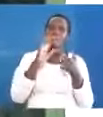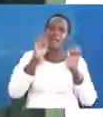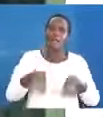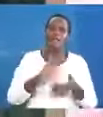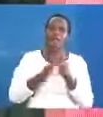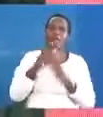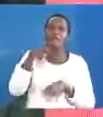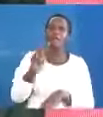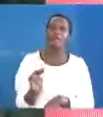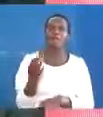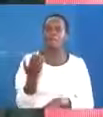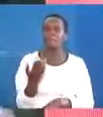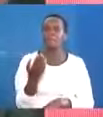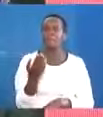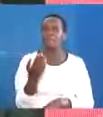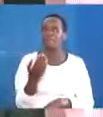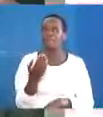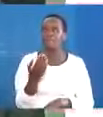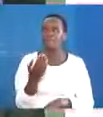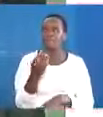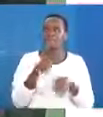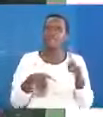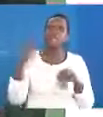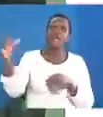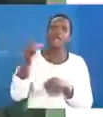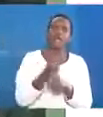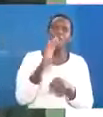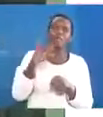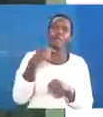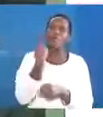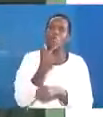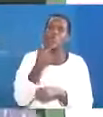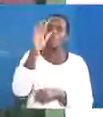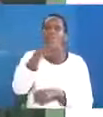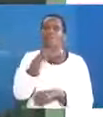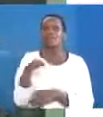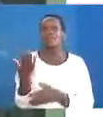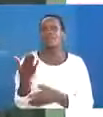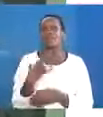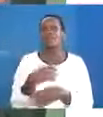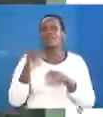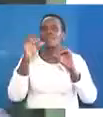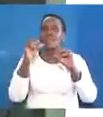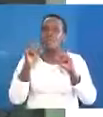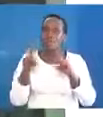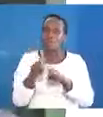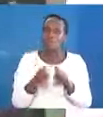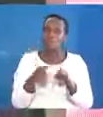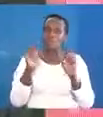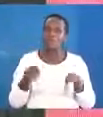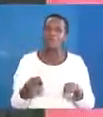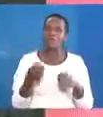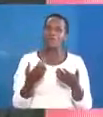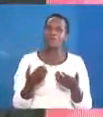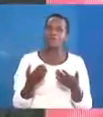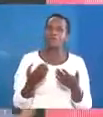nominated by the president but appointed by parliament, and who can only be removed by parliament, how does